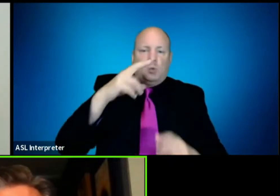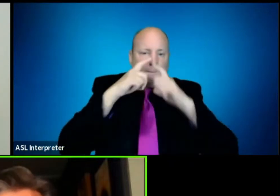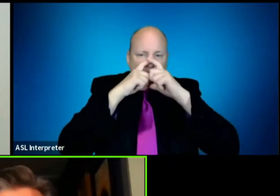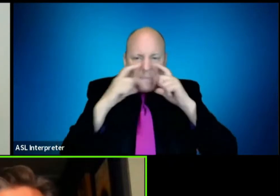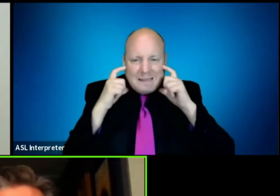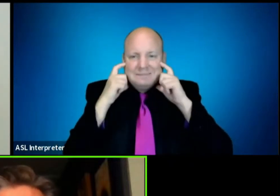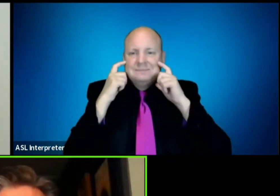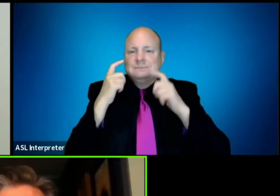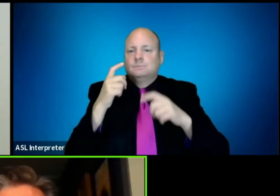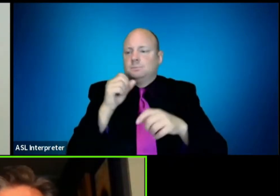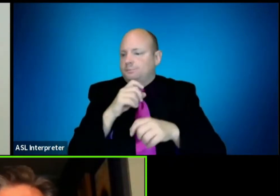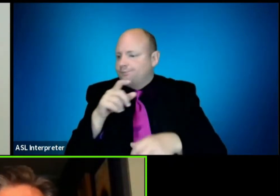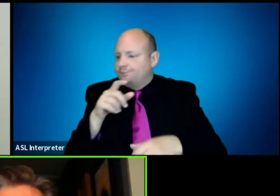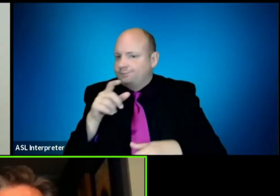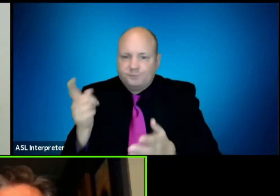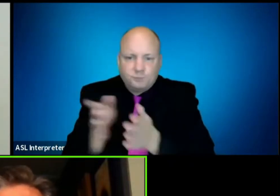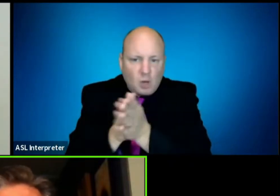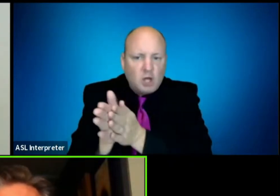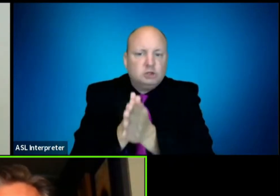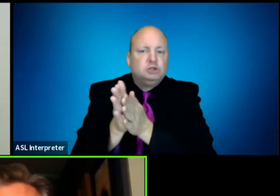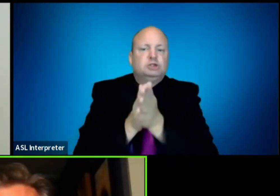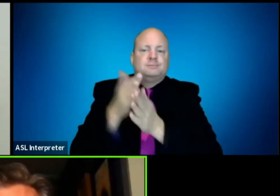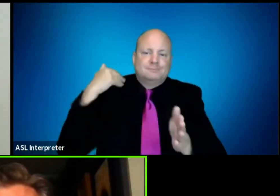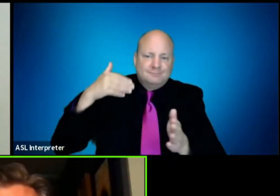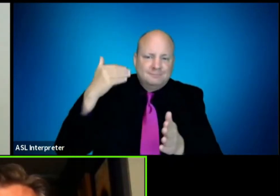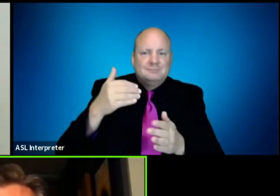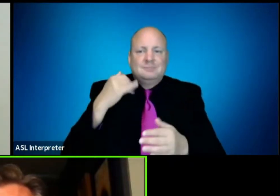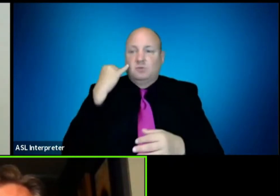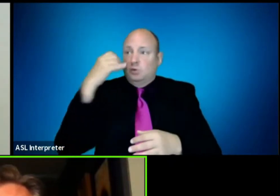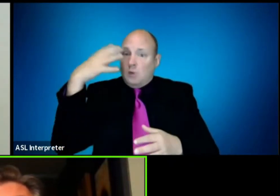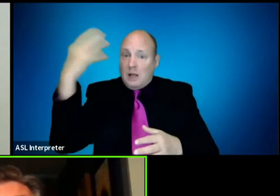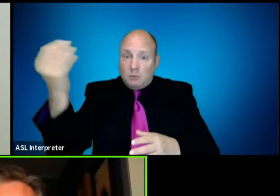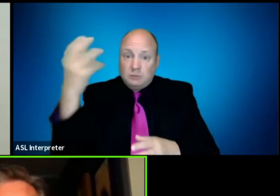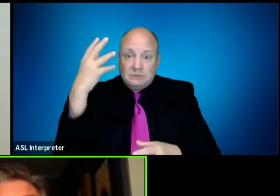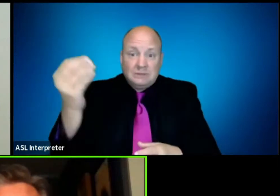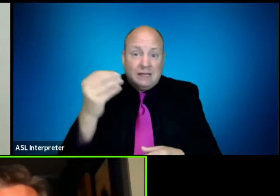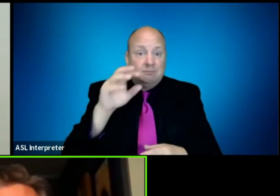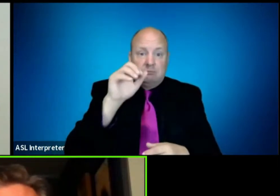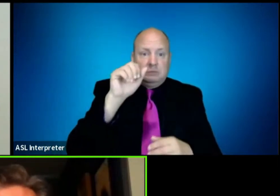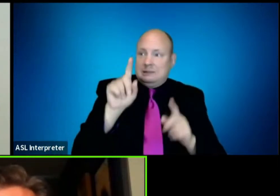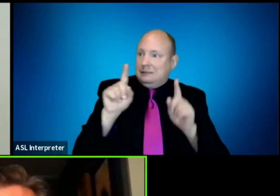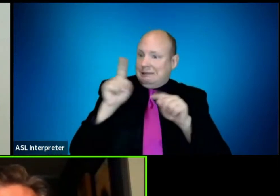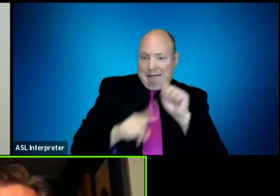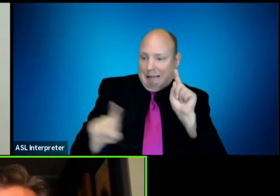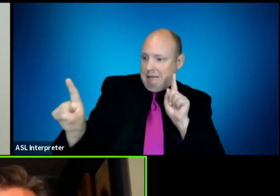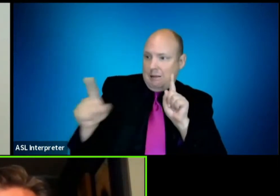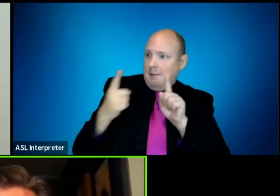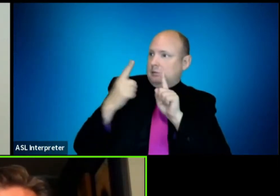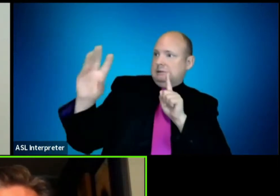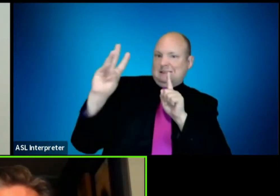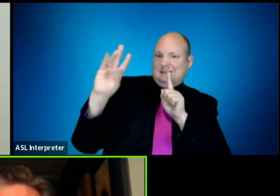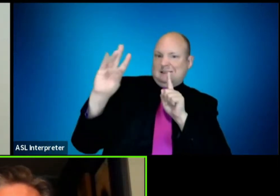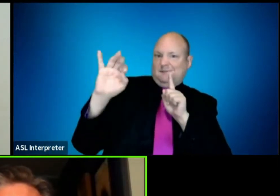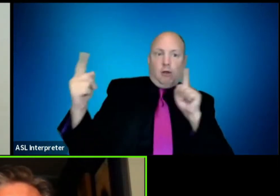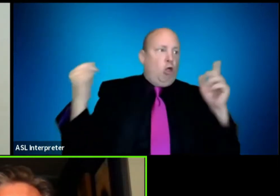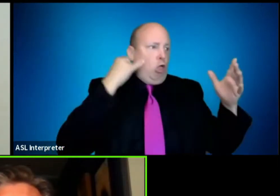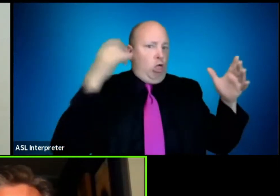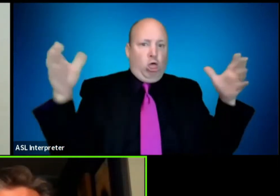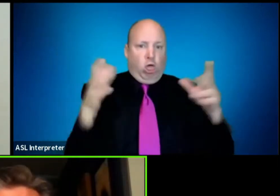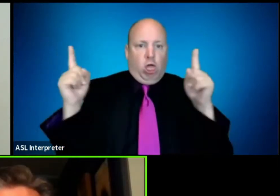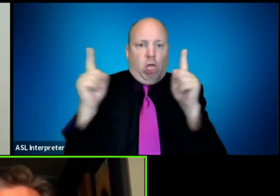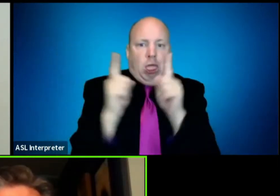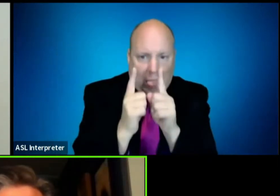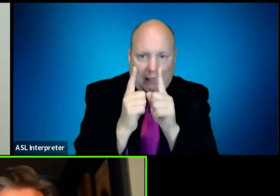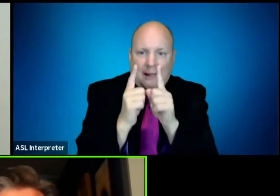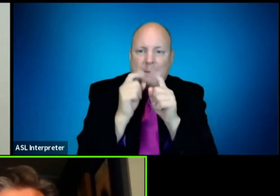schools and outdoors in those settings where 6 feet of distance can't be maintained. We have testing available for schools to test those who